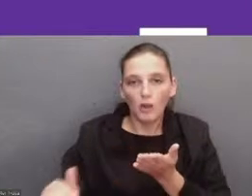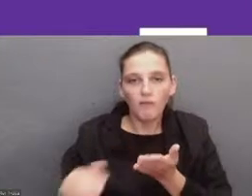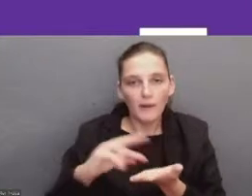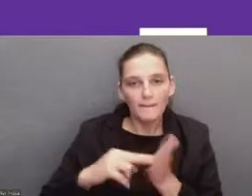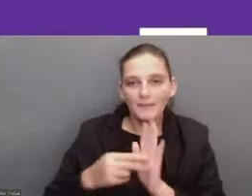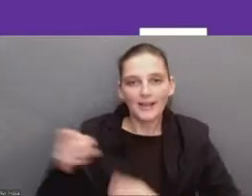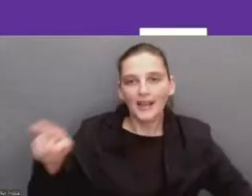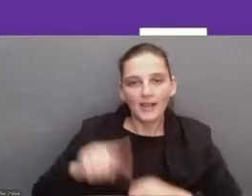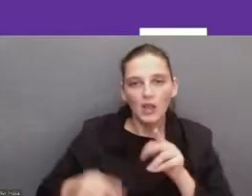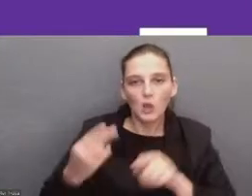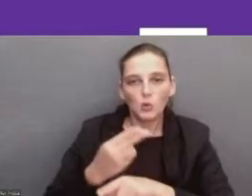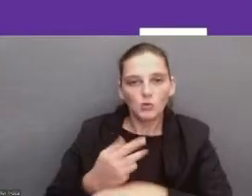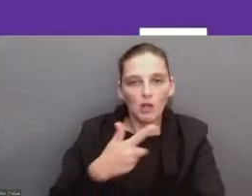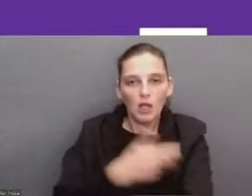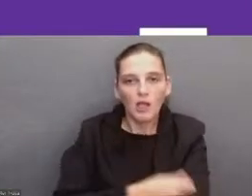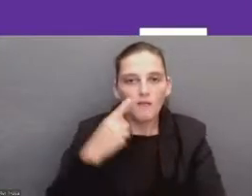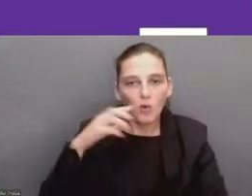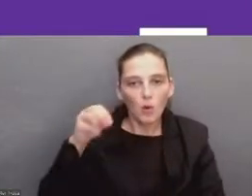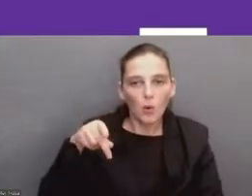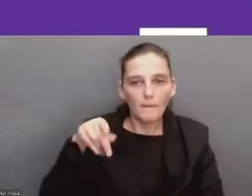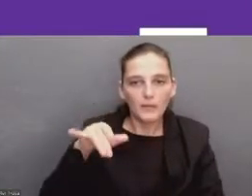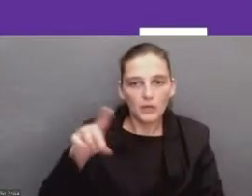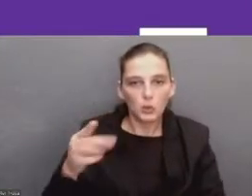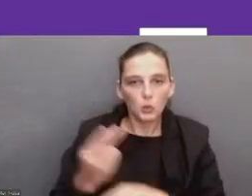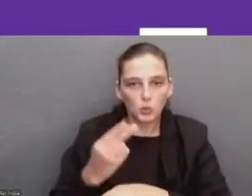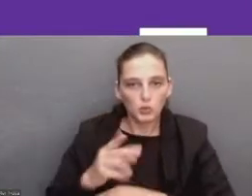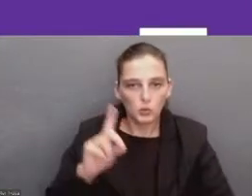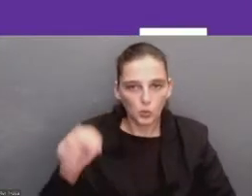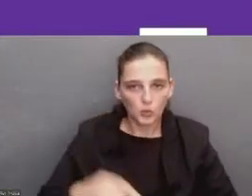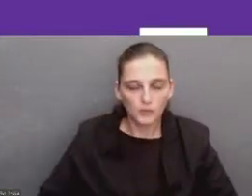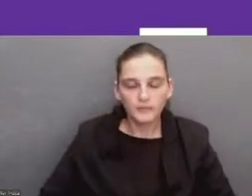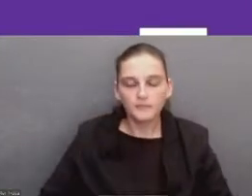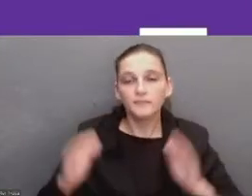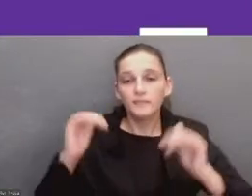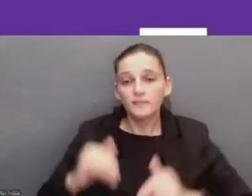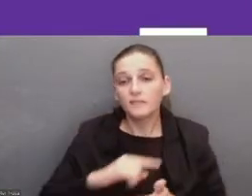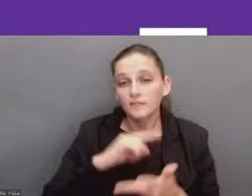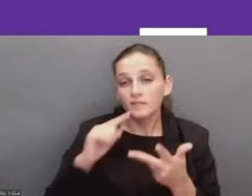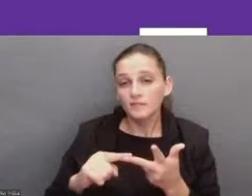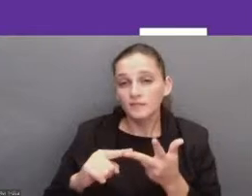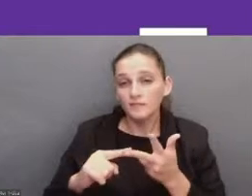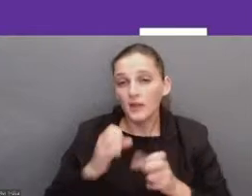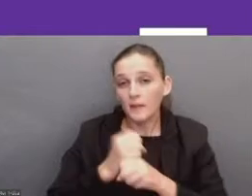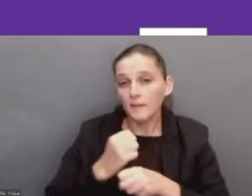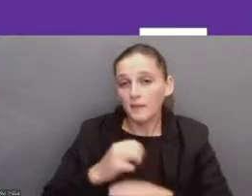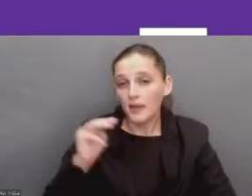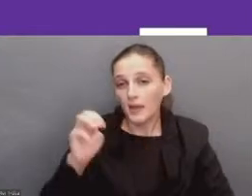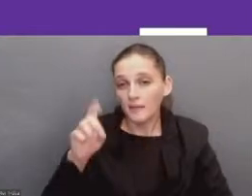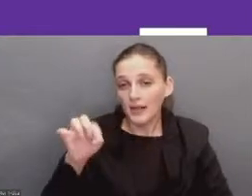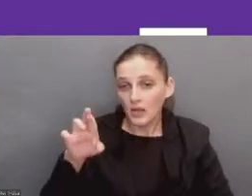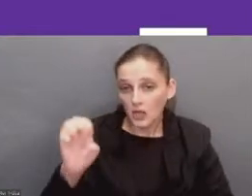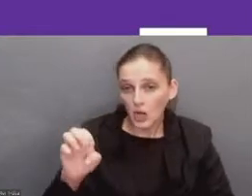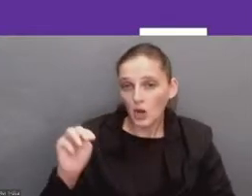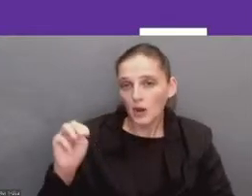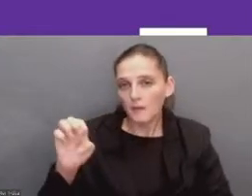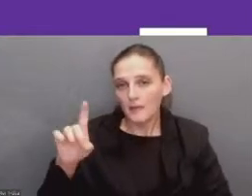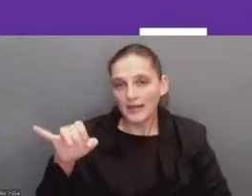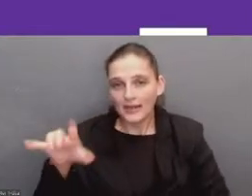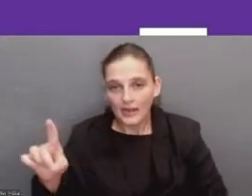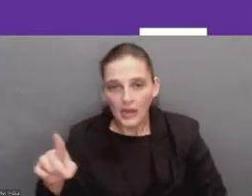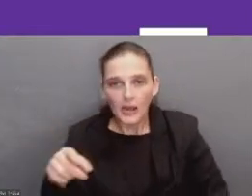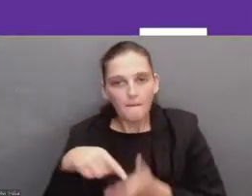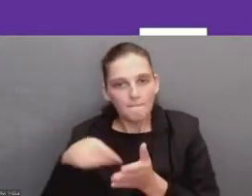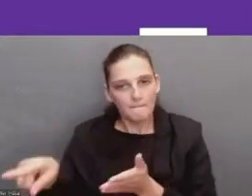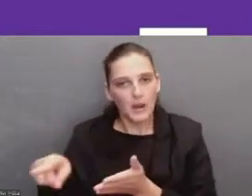in our communities. Third, create a Medicare and Medicaid payment mechanism to support access to